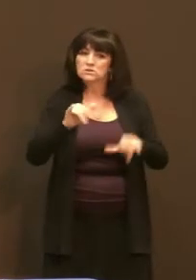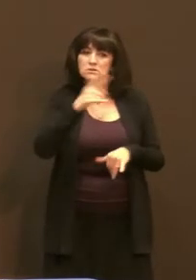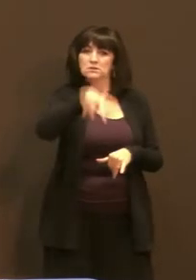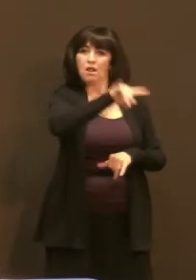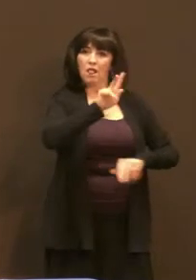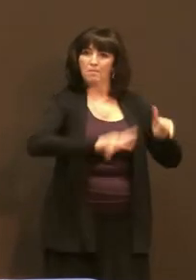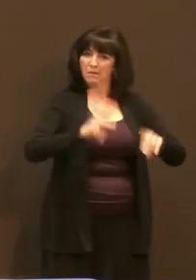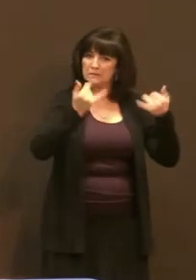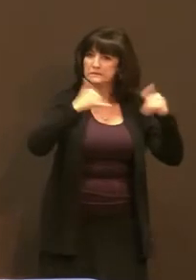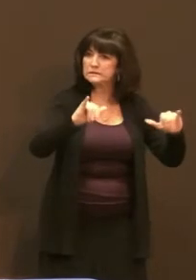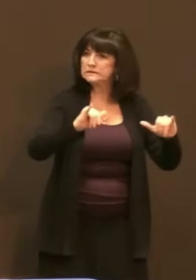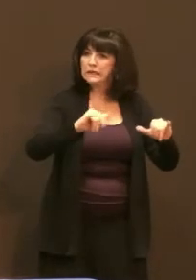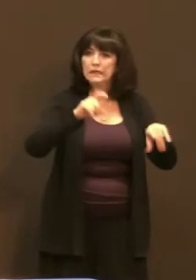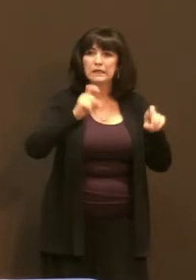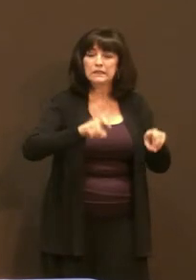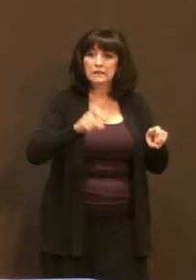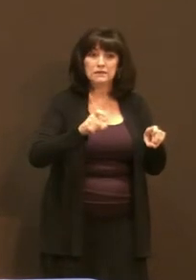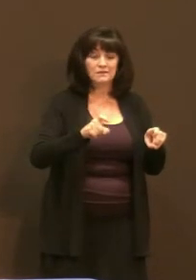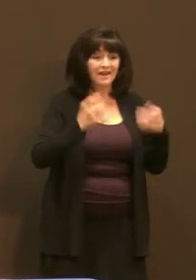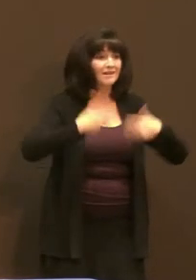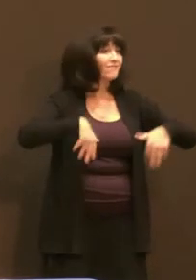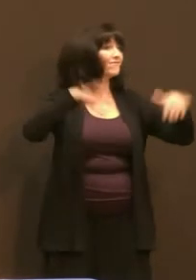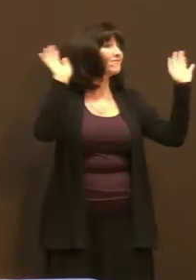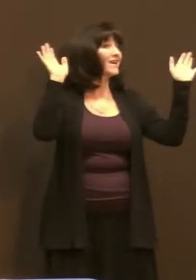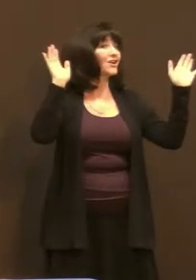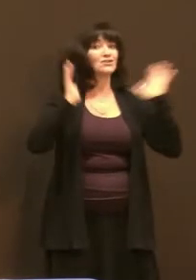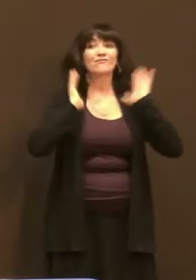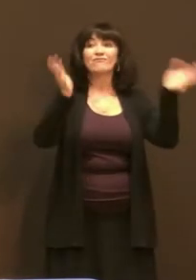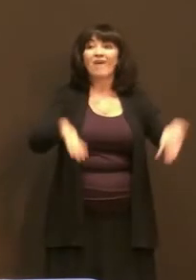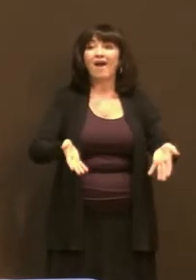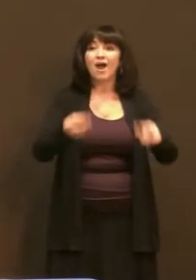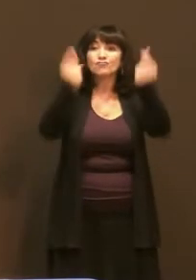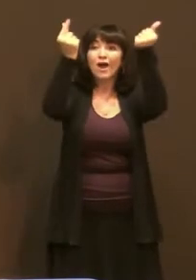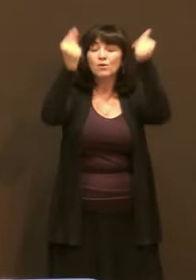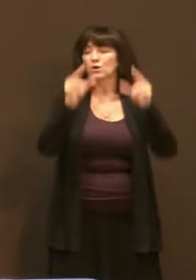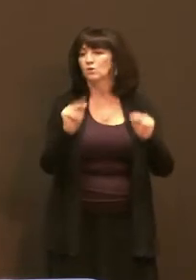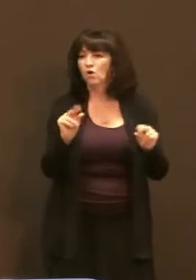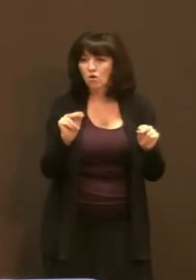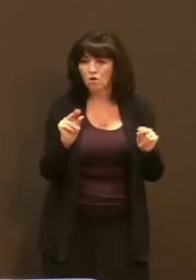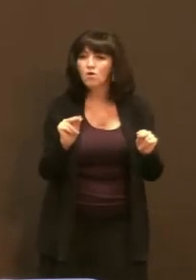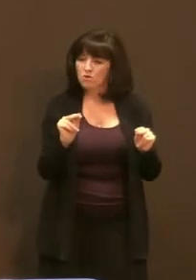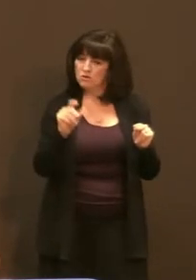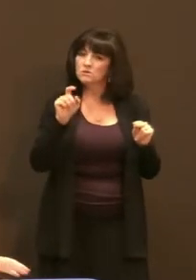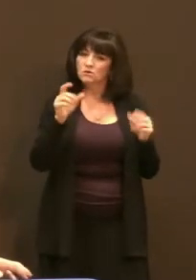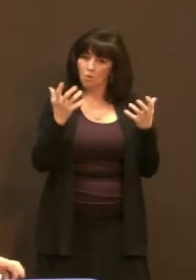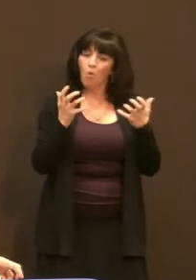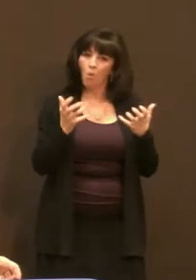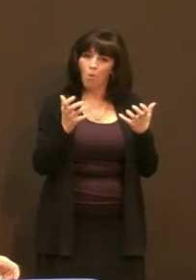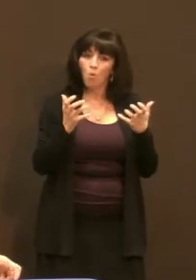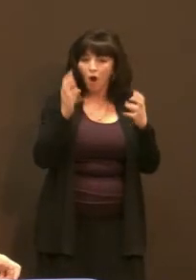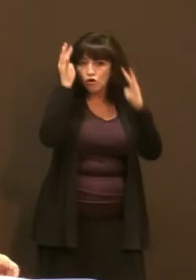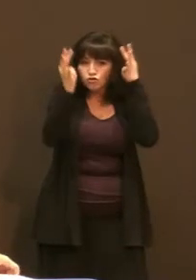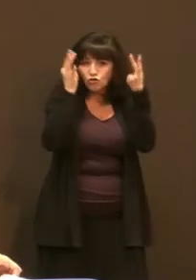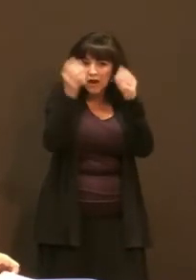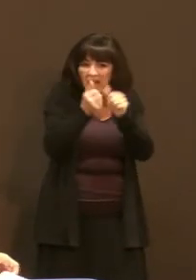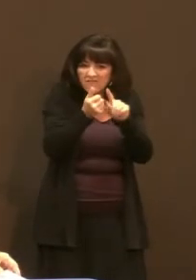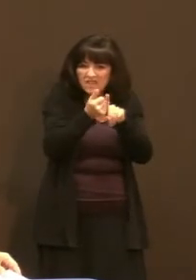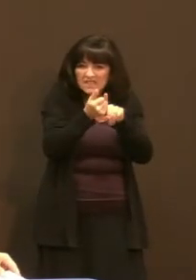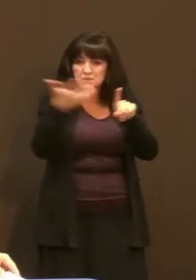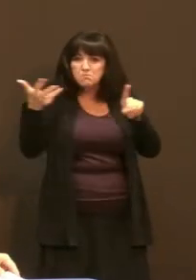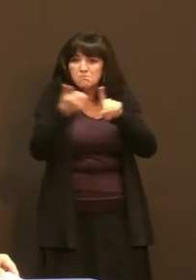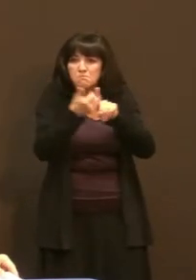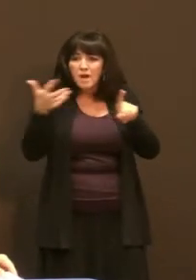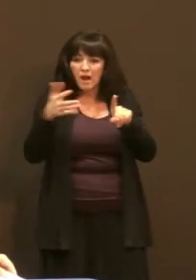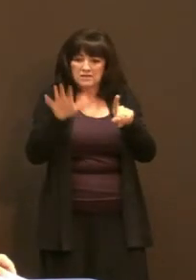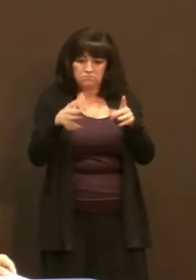Dr. Walker's team over at Health and Social Services in really identifying those right programs and expanding them as much as we can and be creative with our partners.